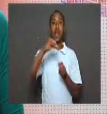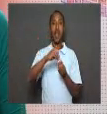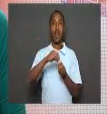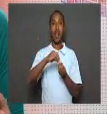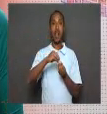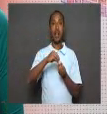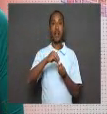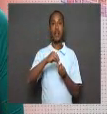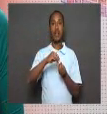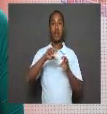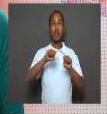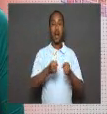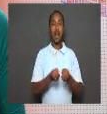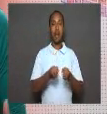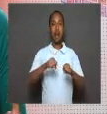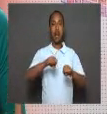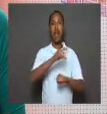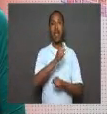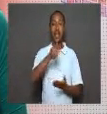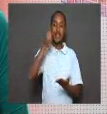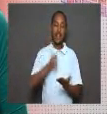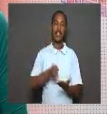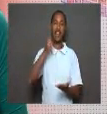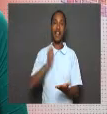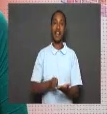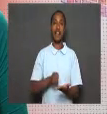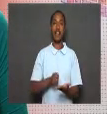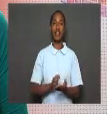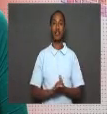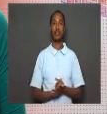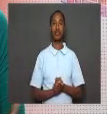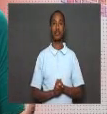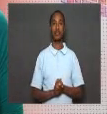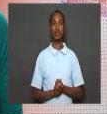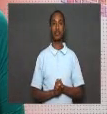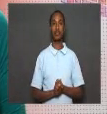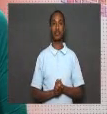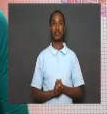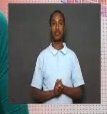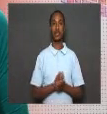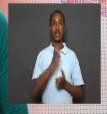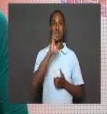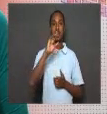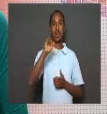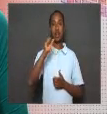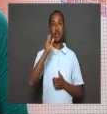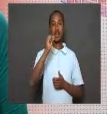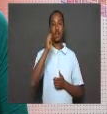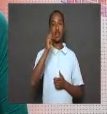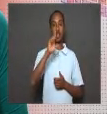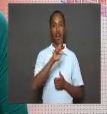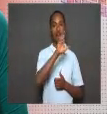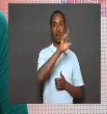as being malleable and ductile. The crystal lattice structure